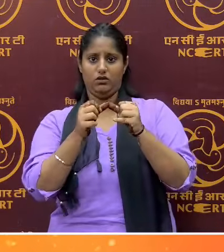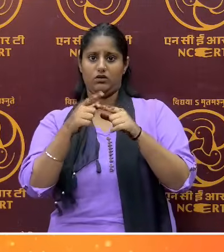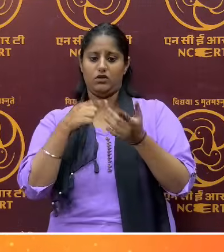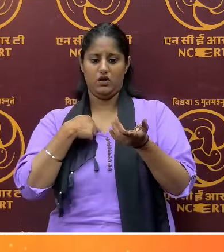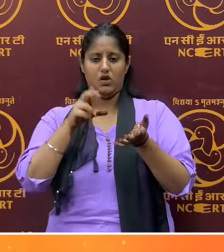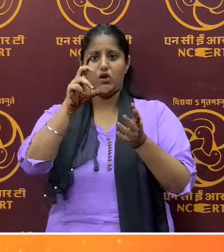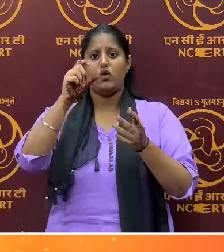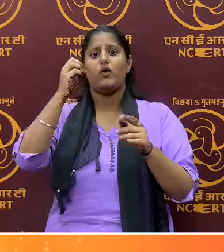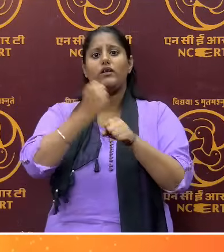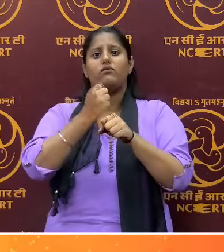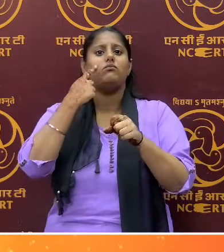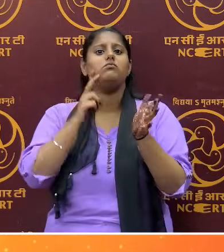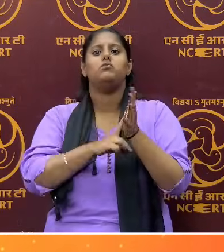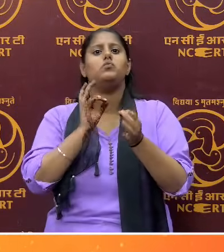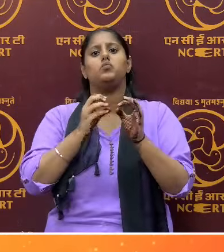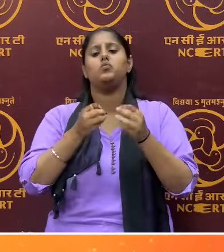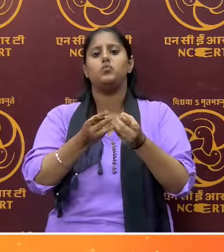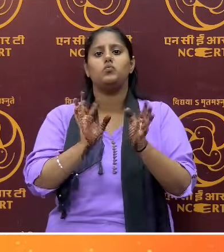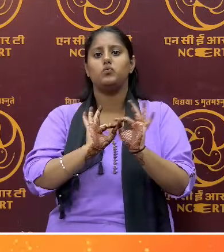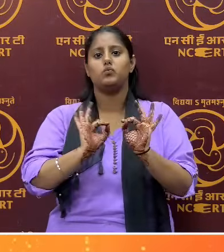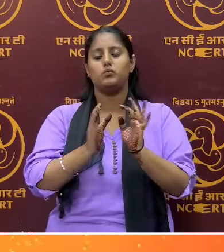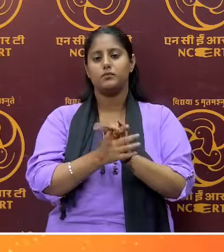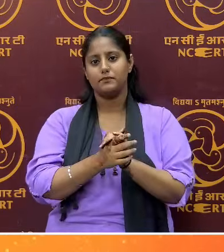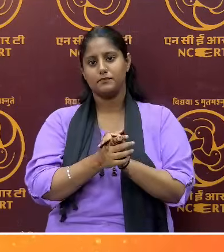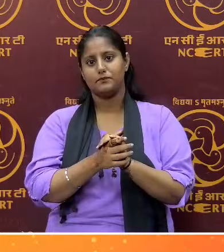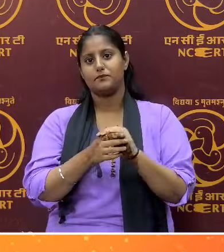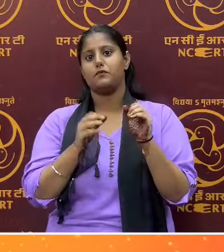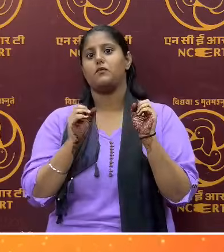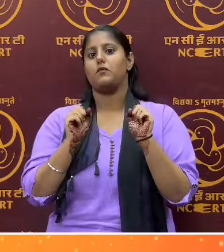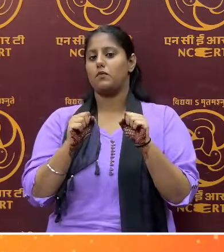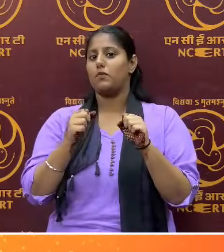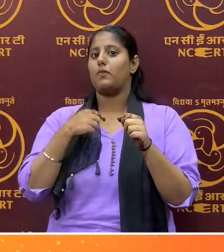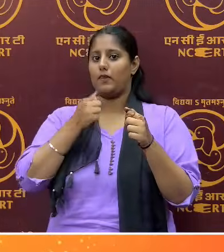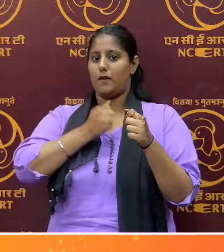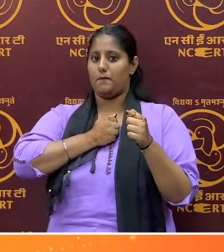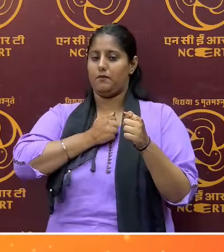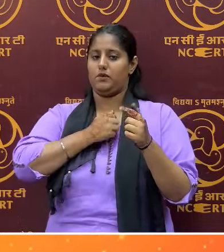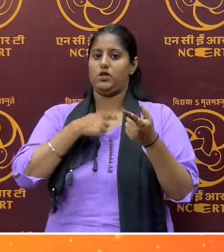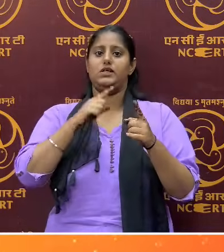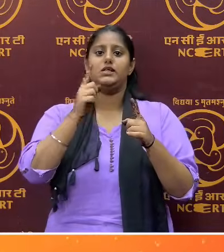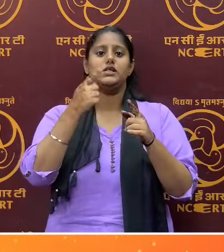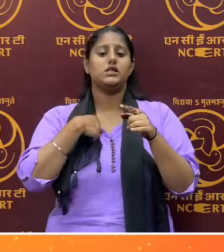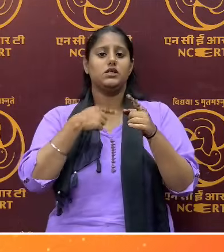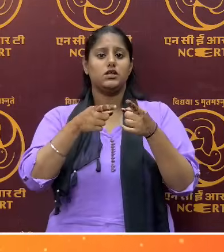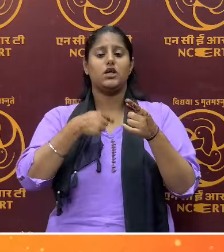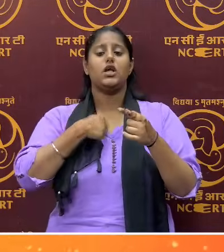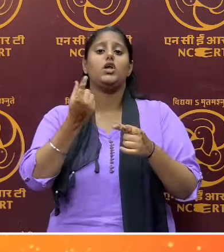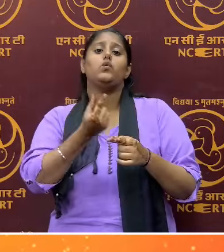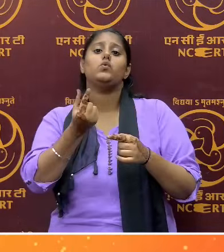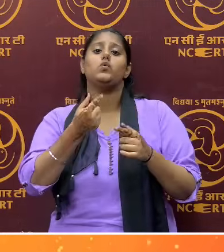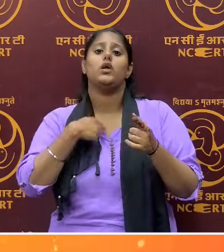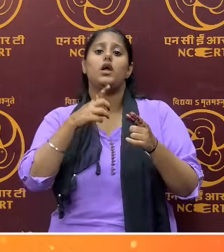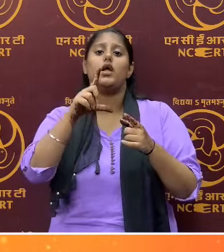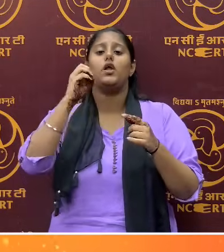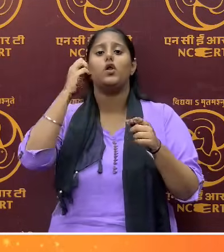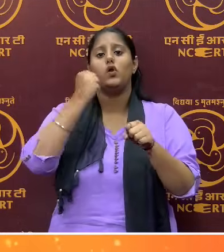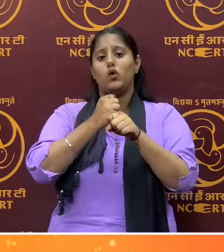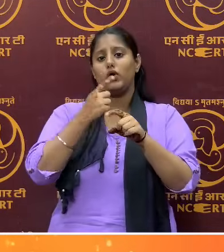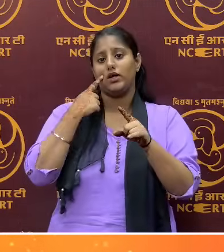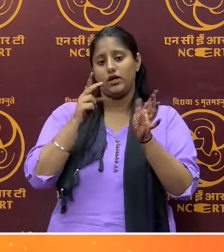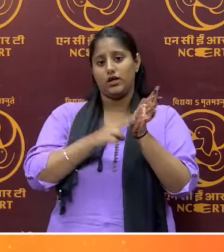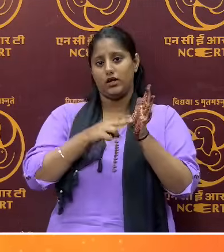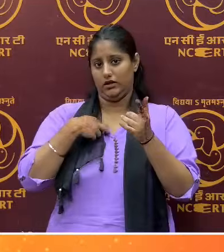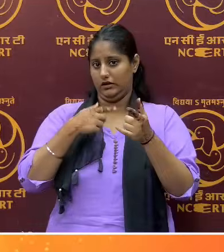via Meri Pehchaan? Okay, sure. So, Meri Pehchaan is a single sign-on service used for the login into the PRASHAST